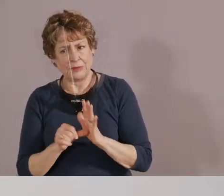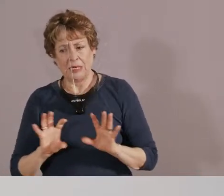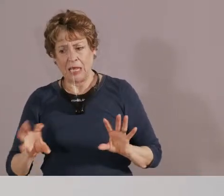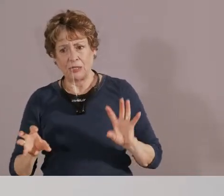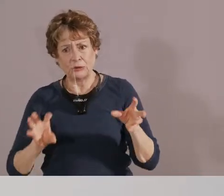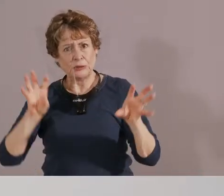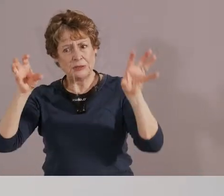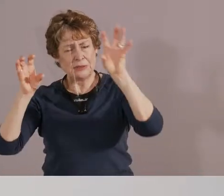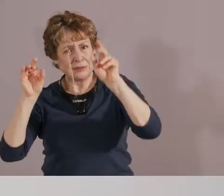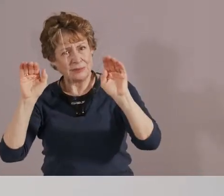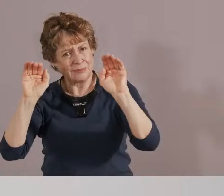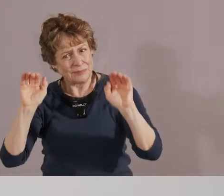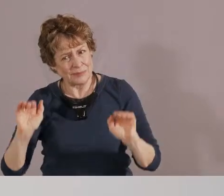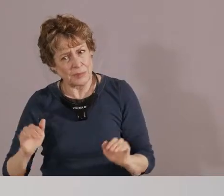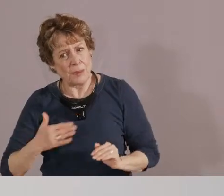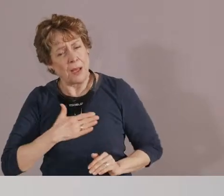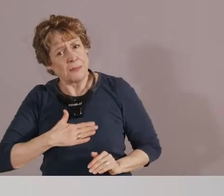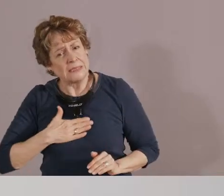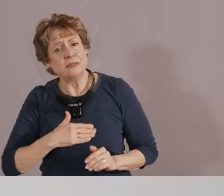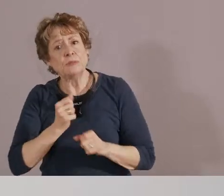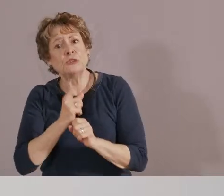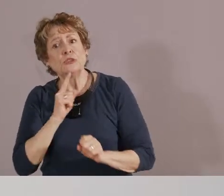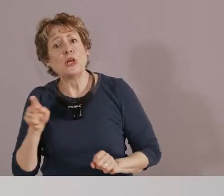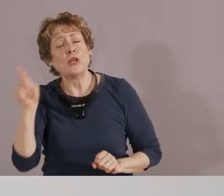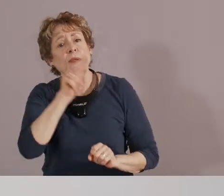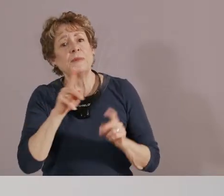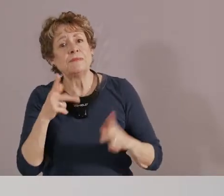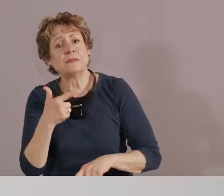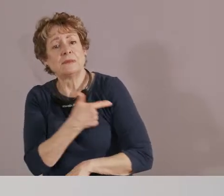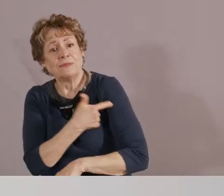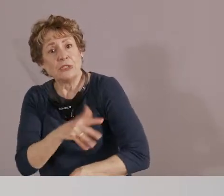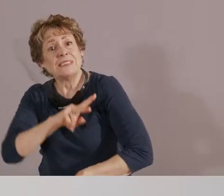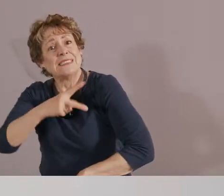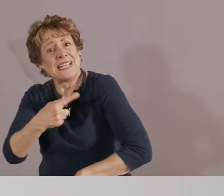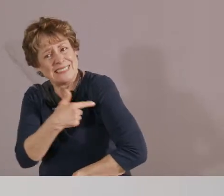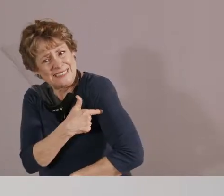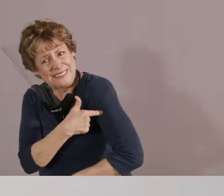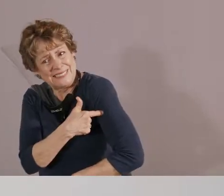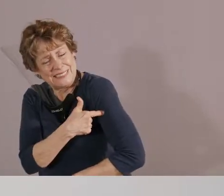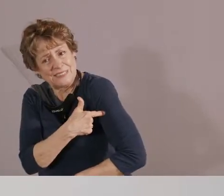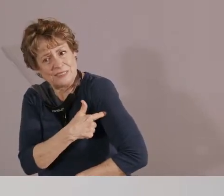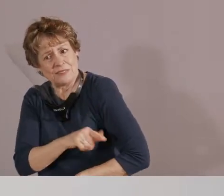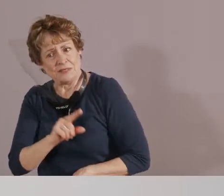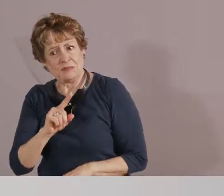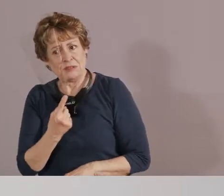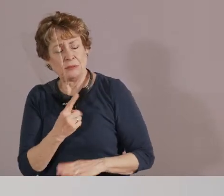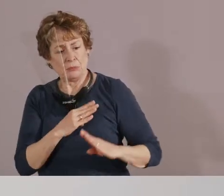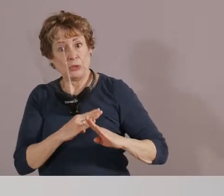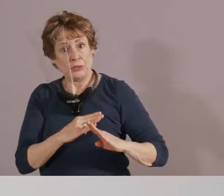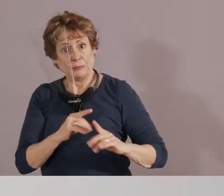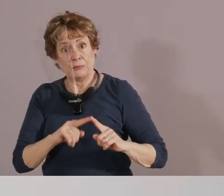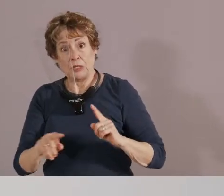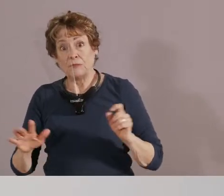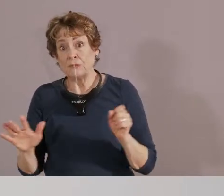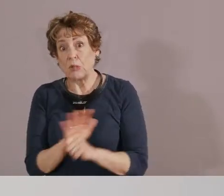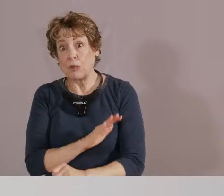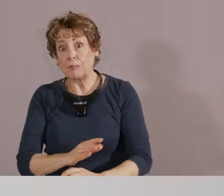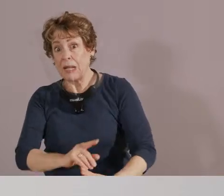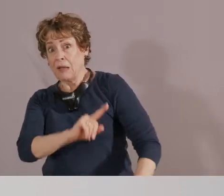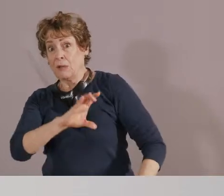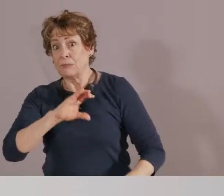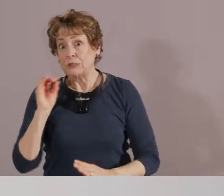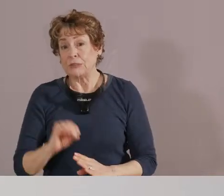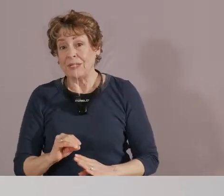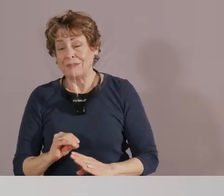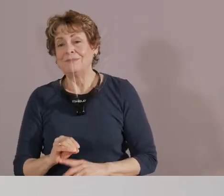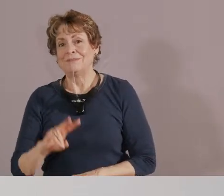be fully protected until they get that second dose. We are trying to prioritize those second